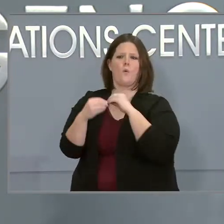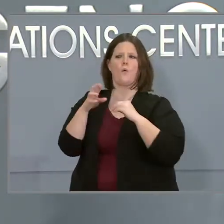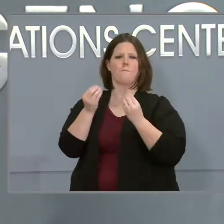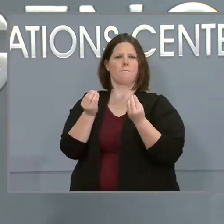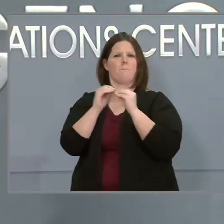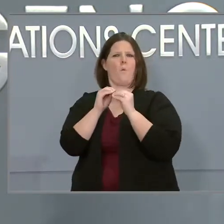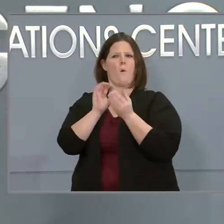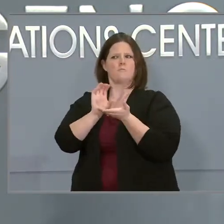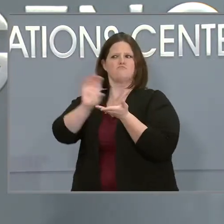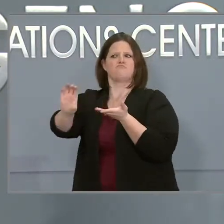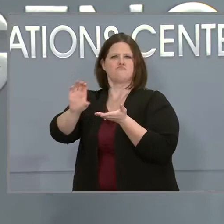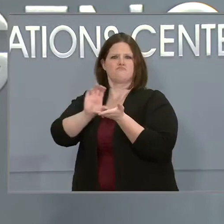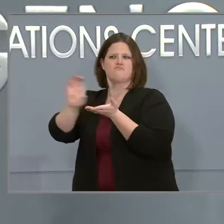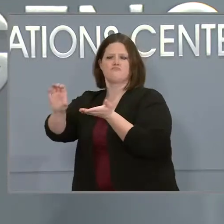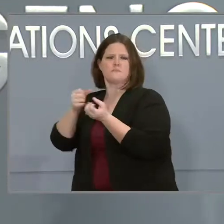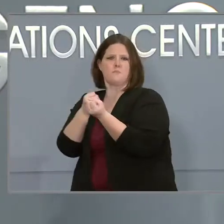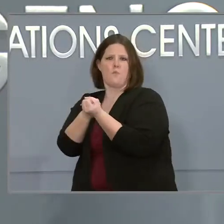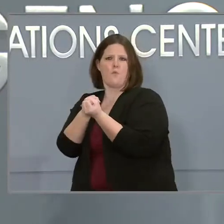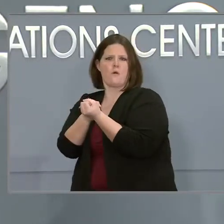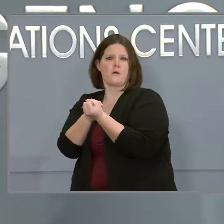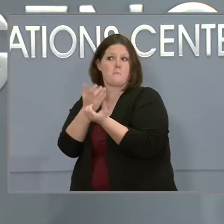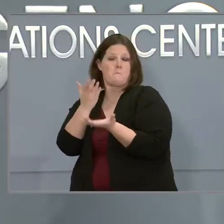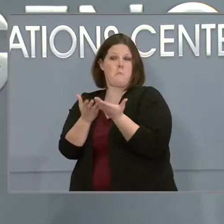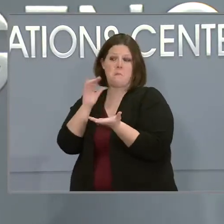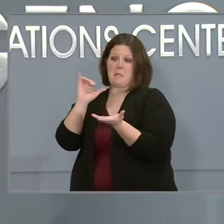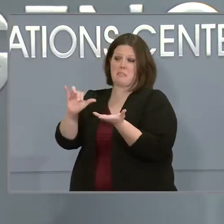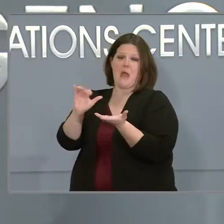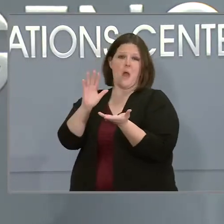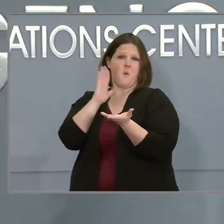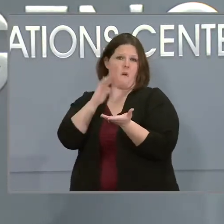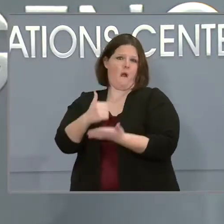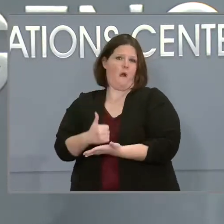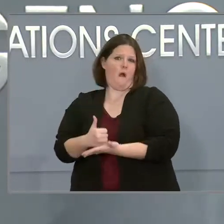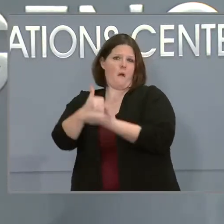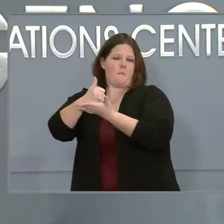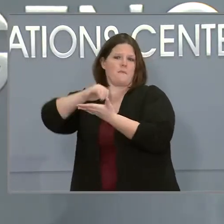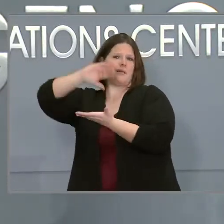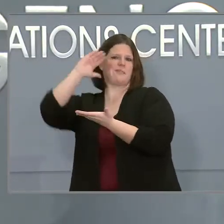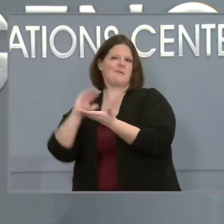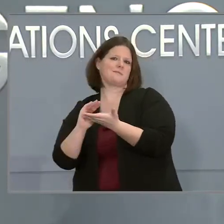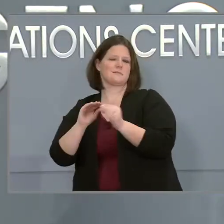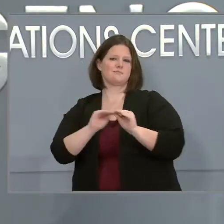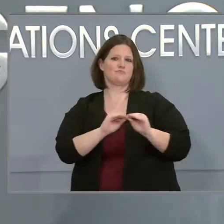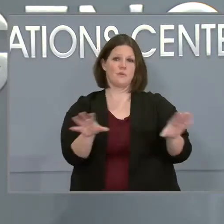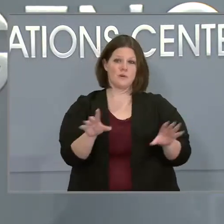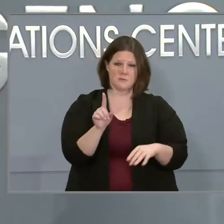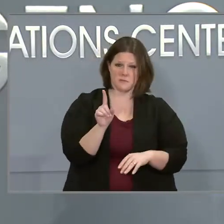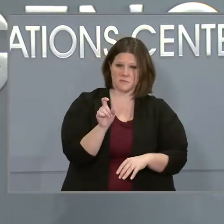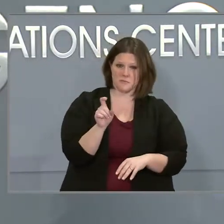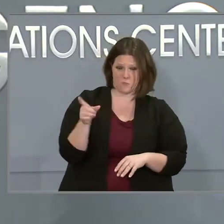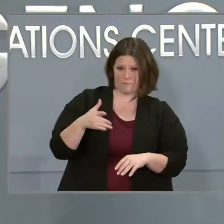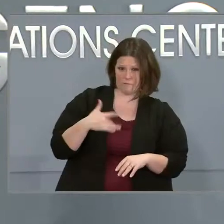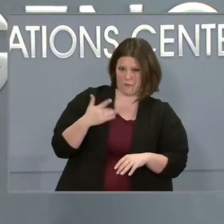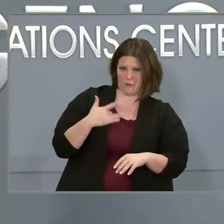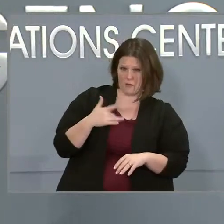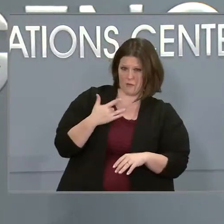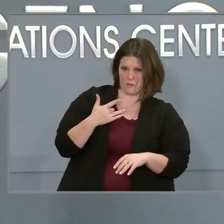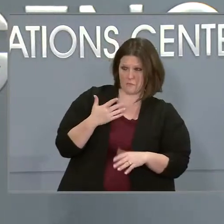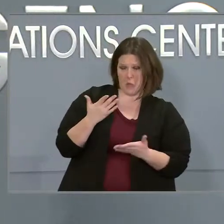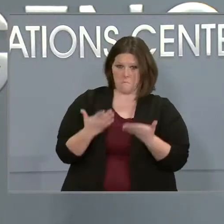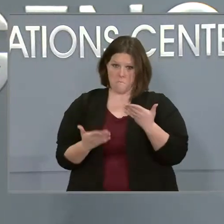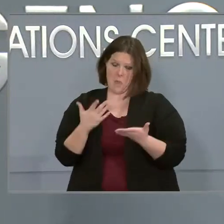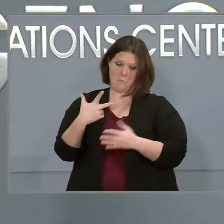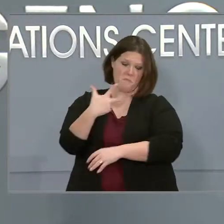if that would have been perhaps more effective in stopping this new variant and perhaps